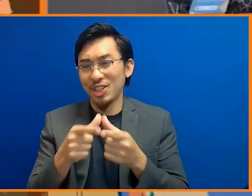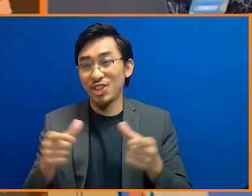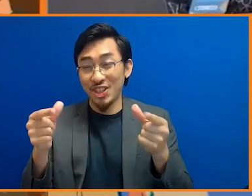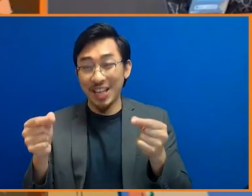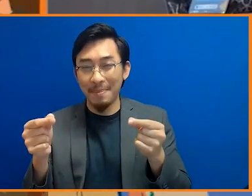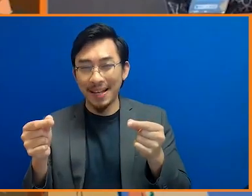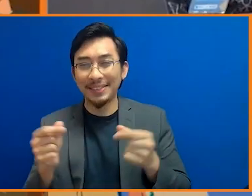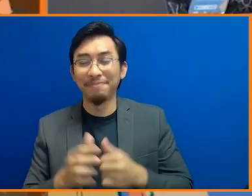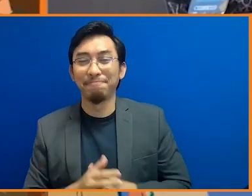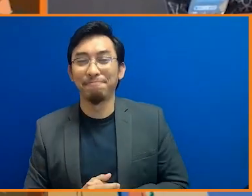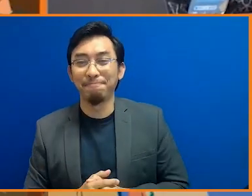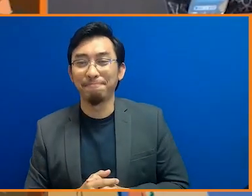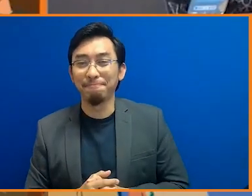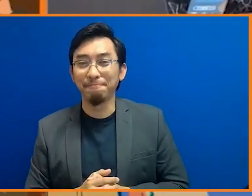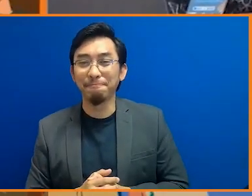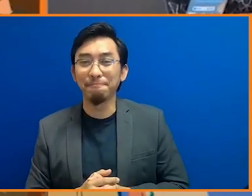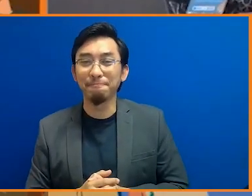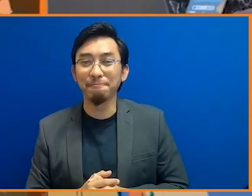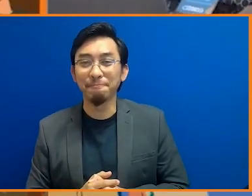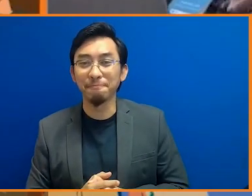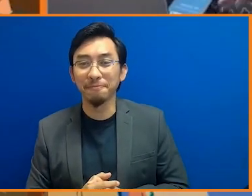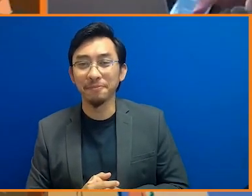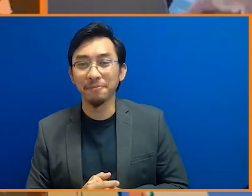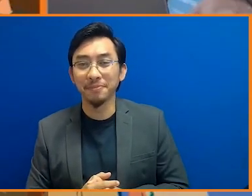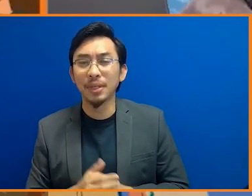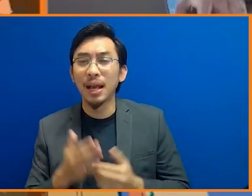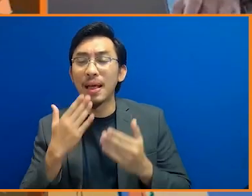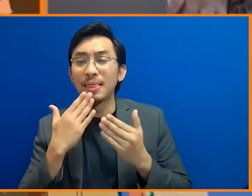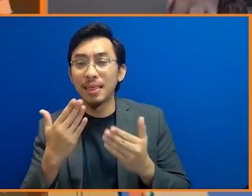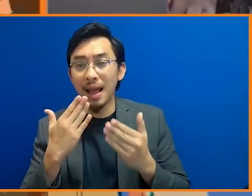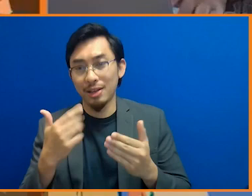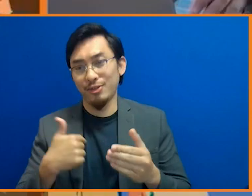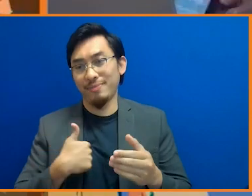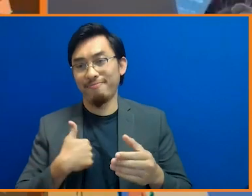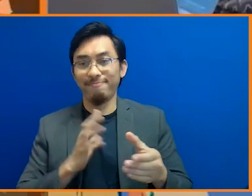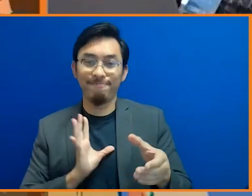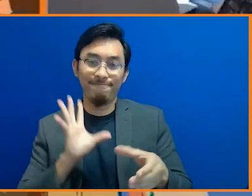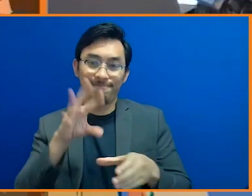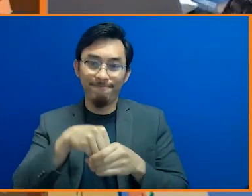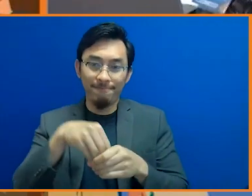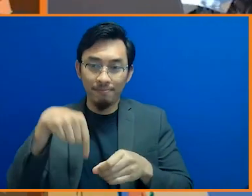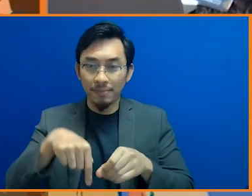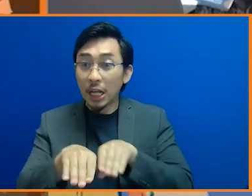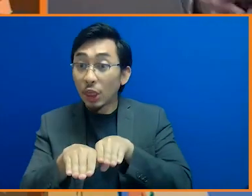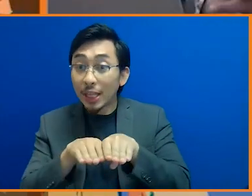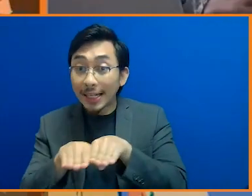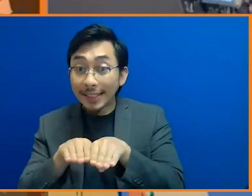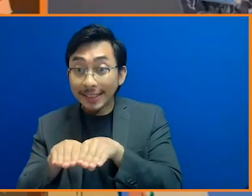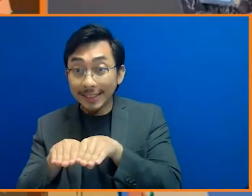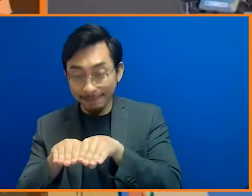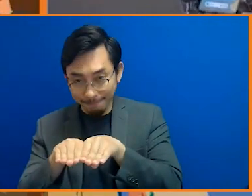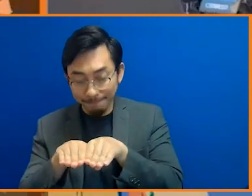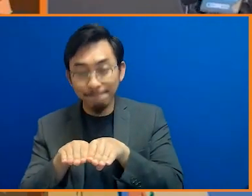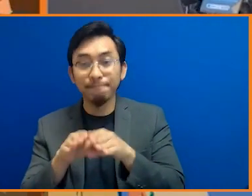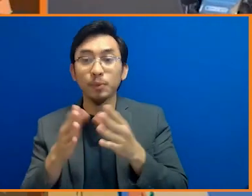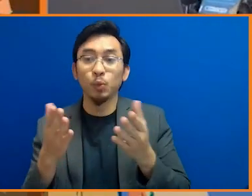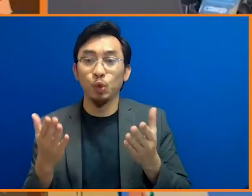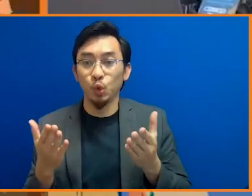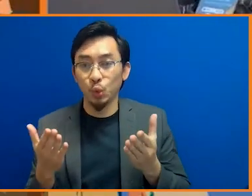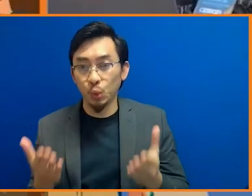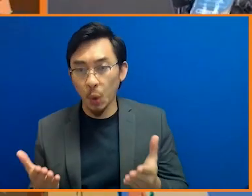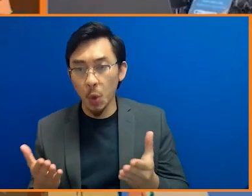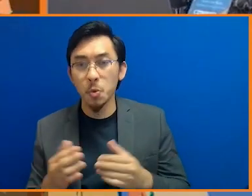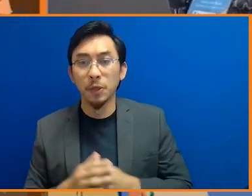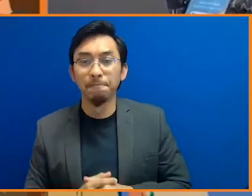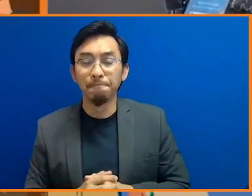or several person in Japan. Thank you a lot for having me in this